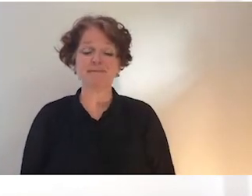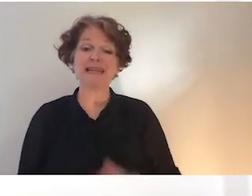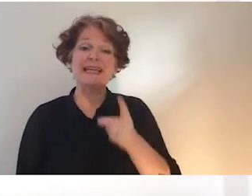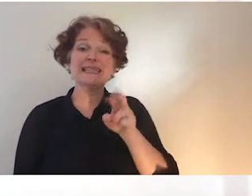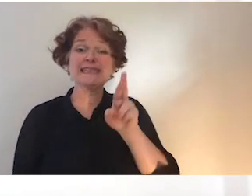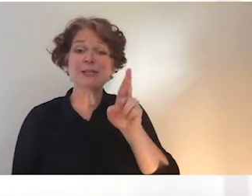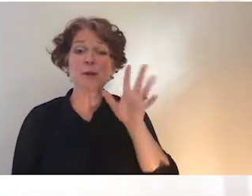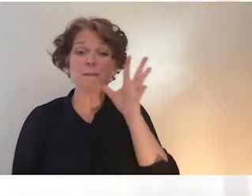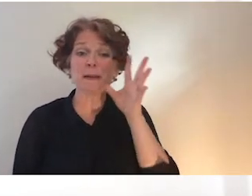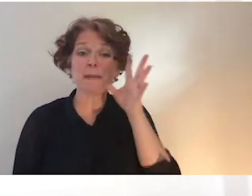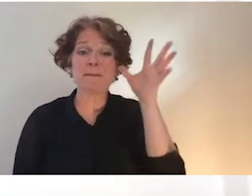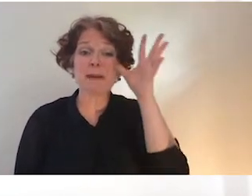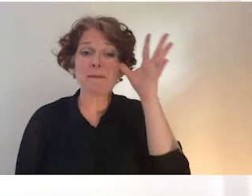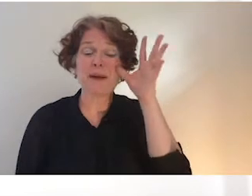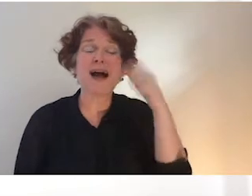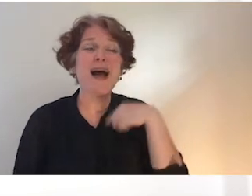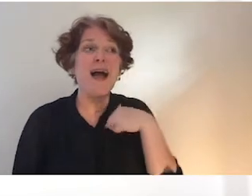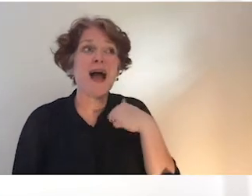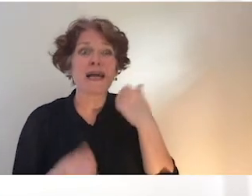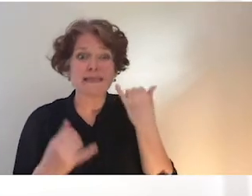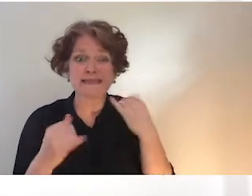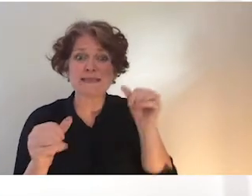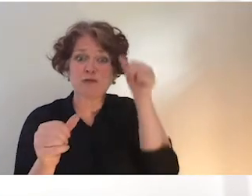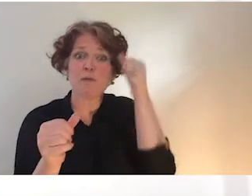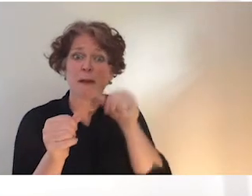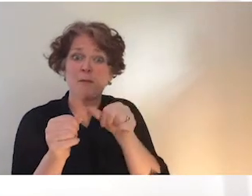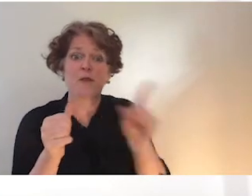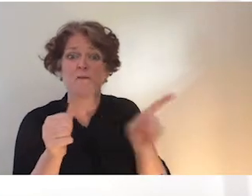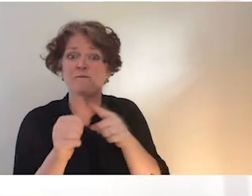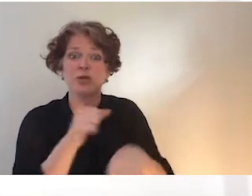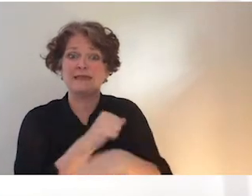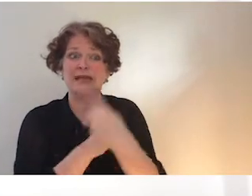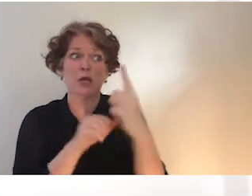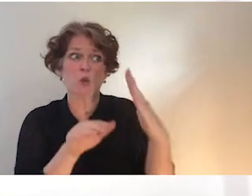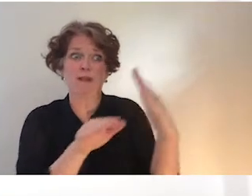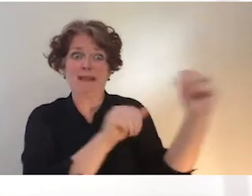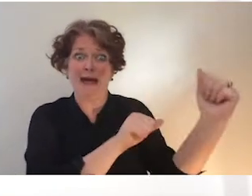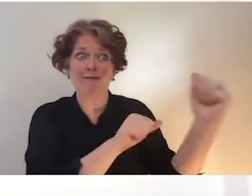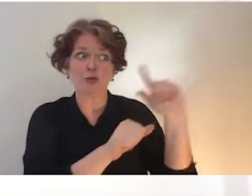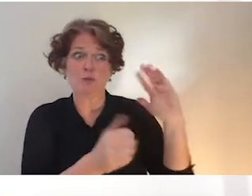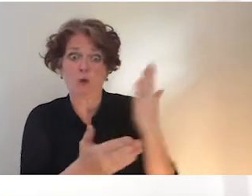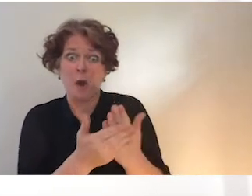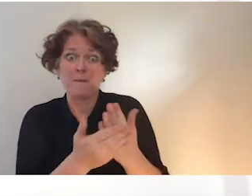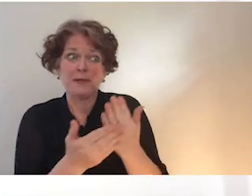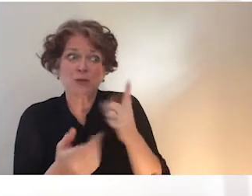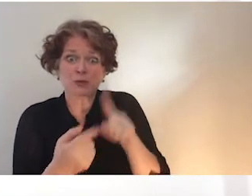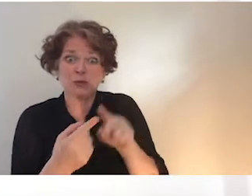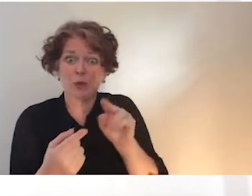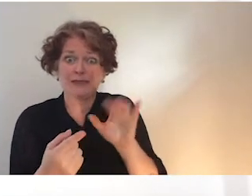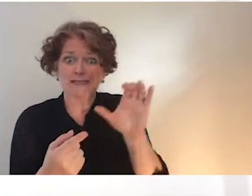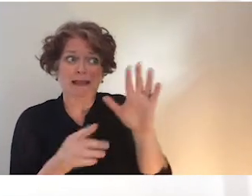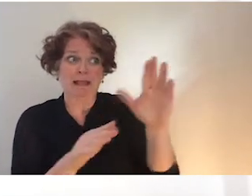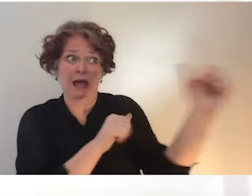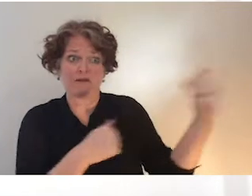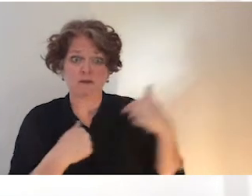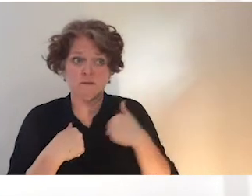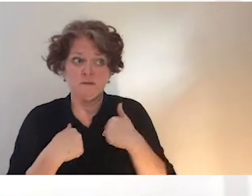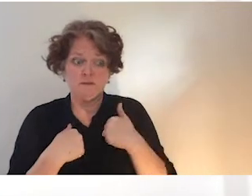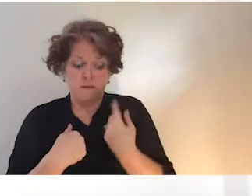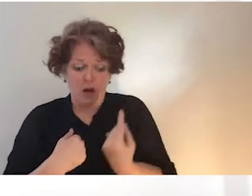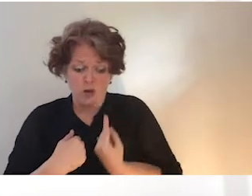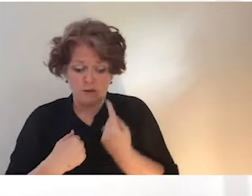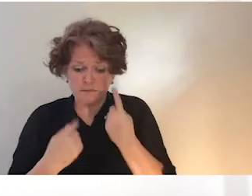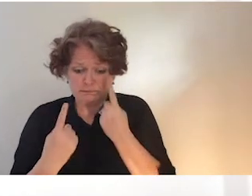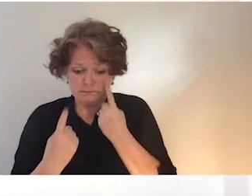Dear Mama and Papa, I still remember the first day you went home after bringing me to New York City. I